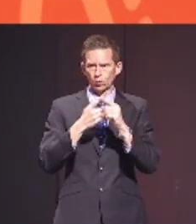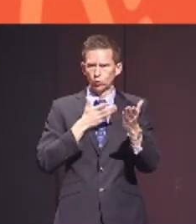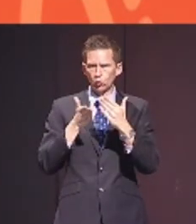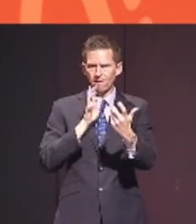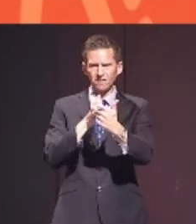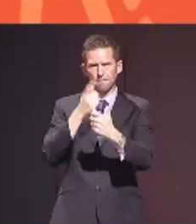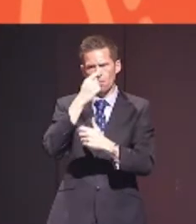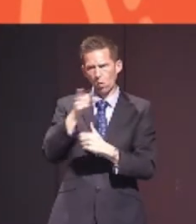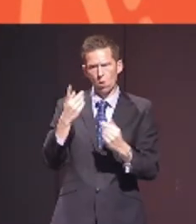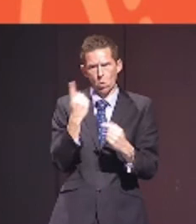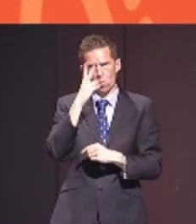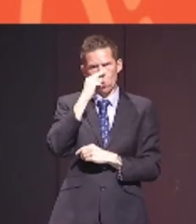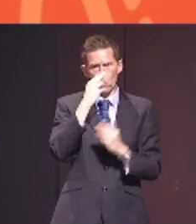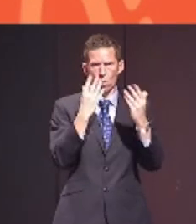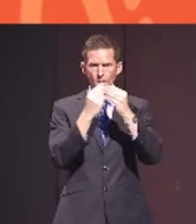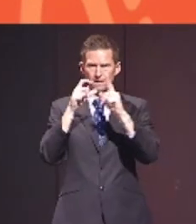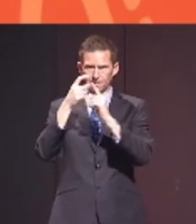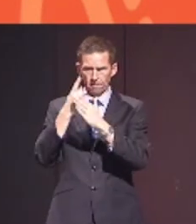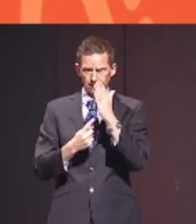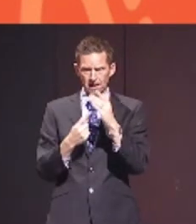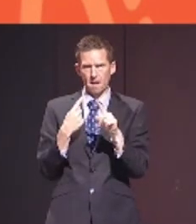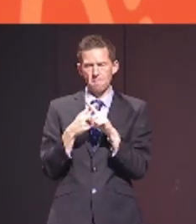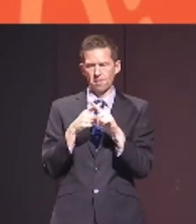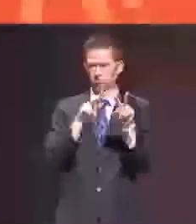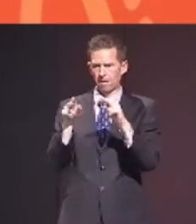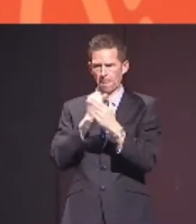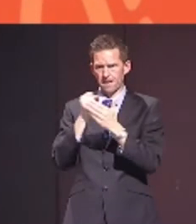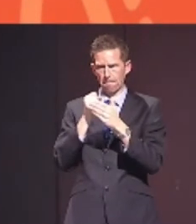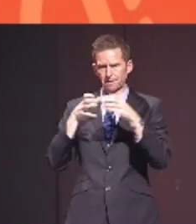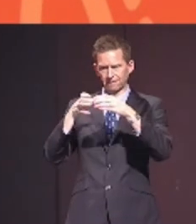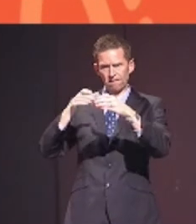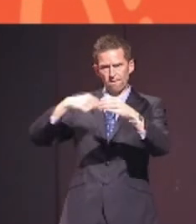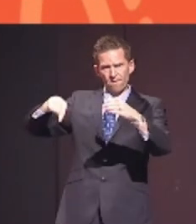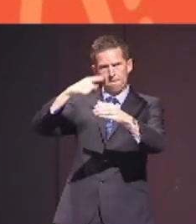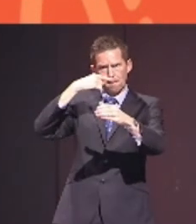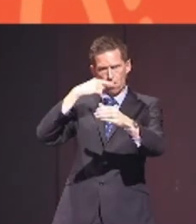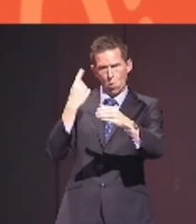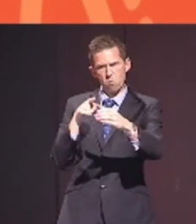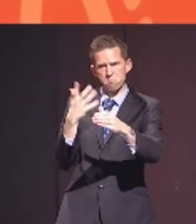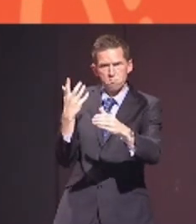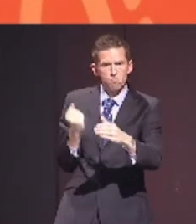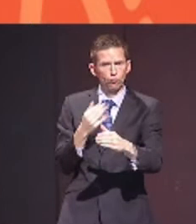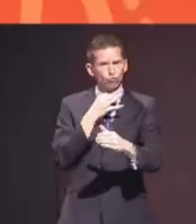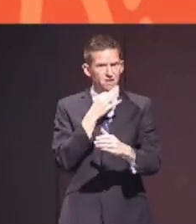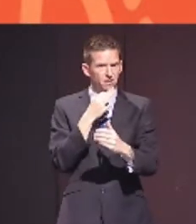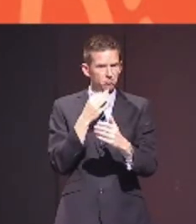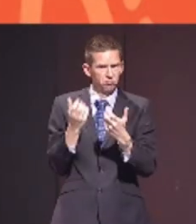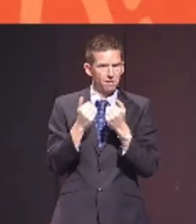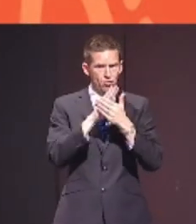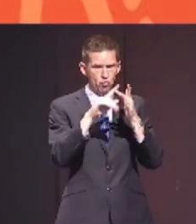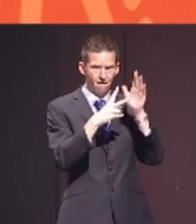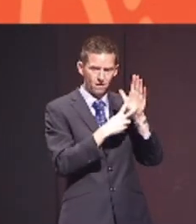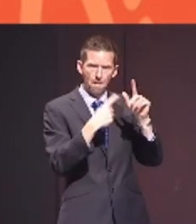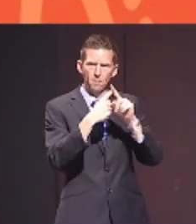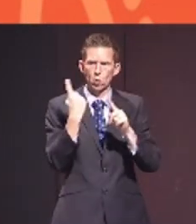with disabilities. We need to estimate the population size of adolescents with disabilities who are at risk for HIV and those who